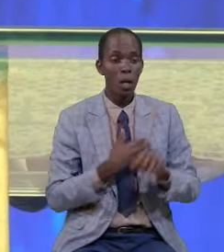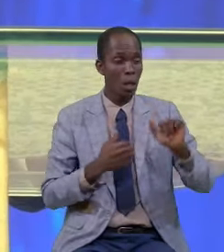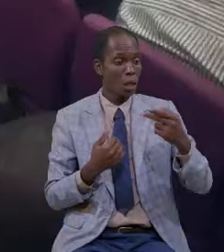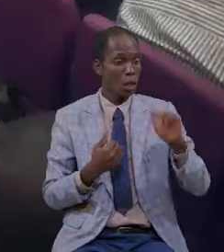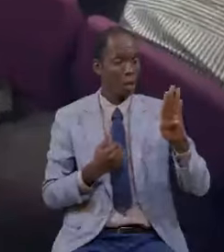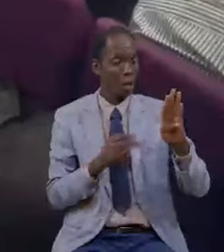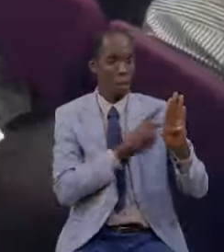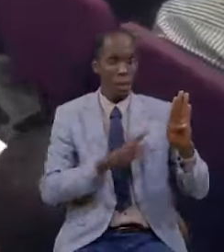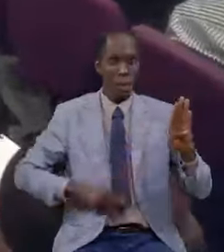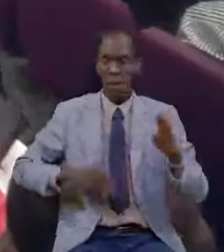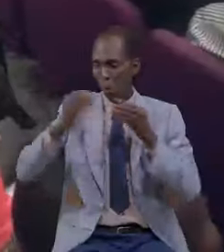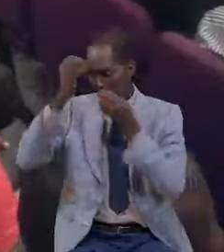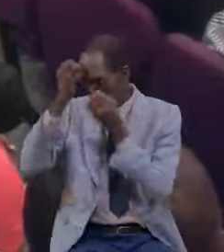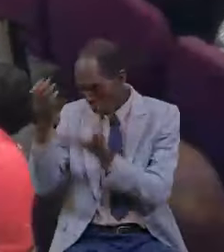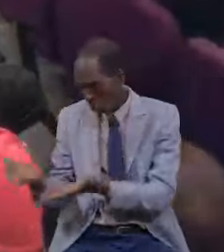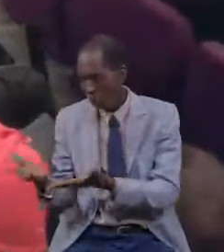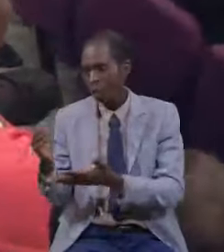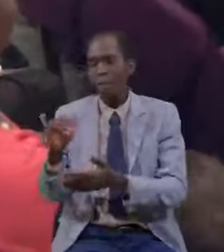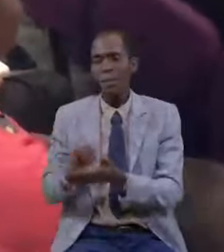They will run errands for you.